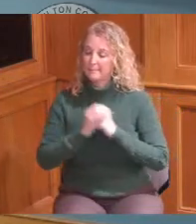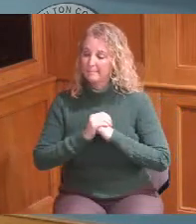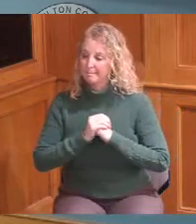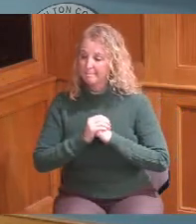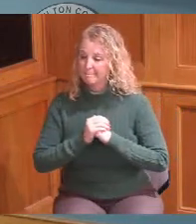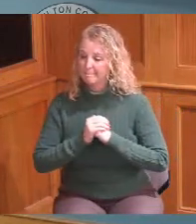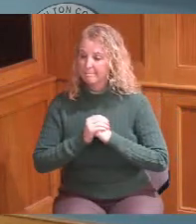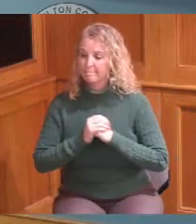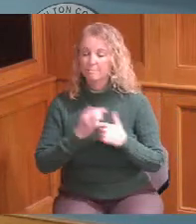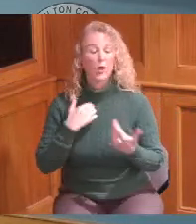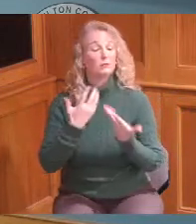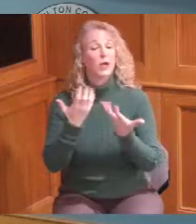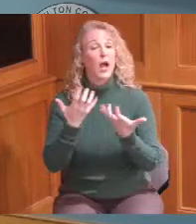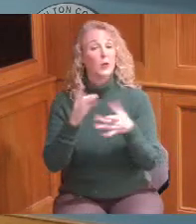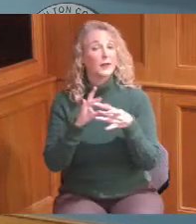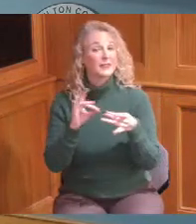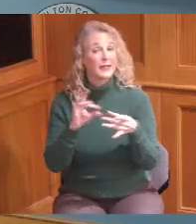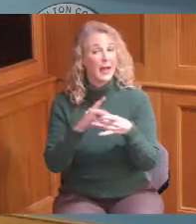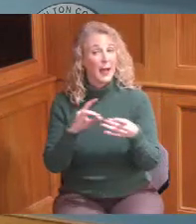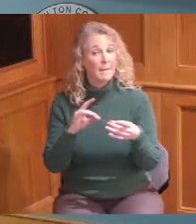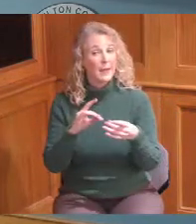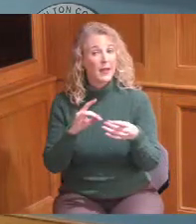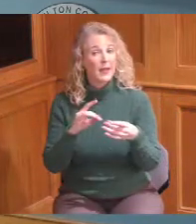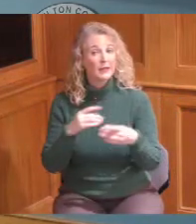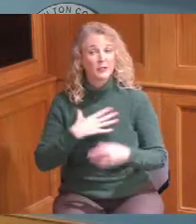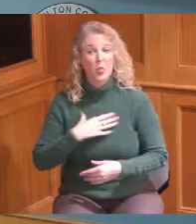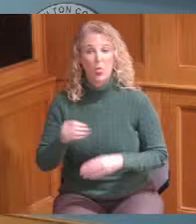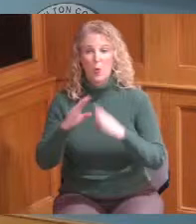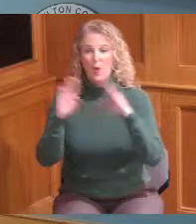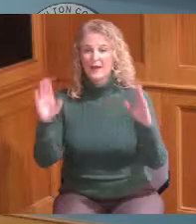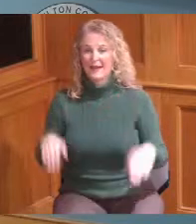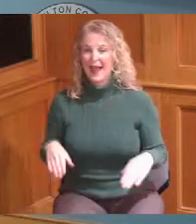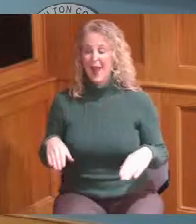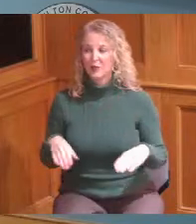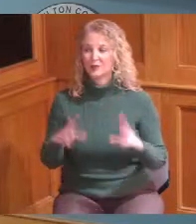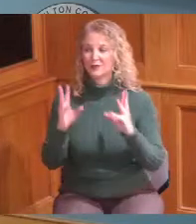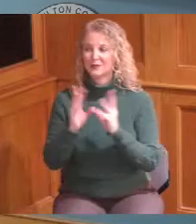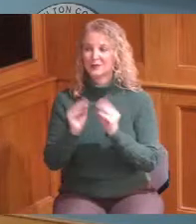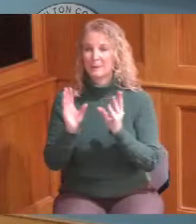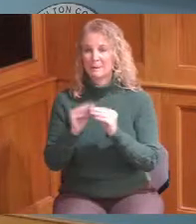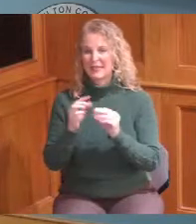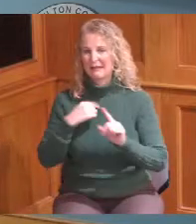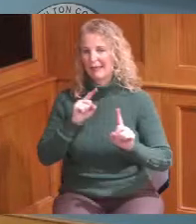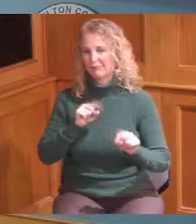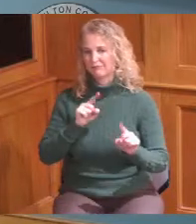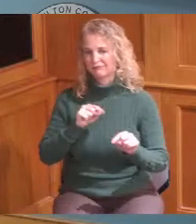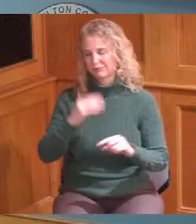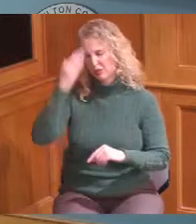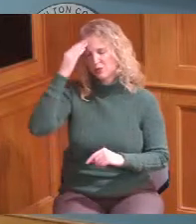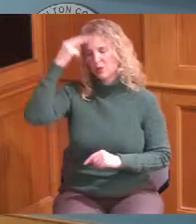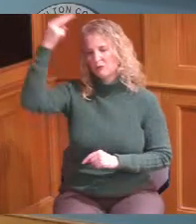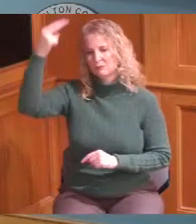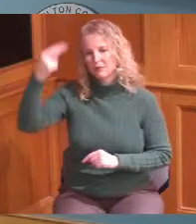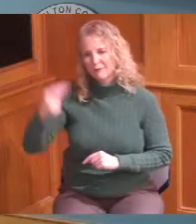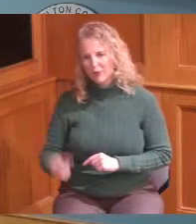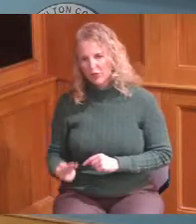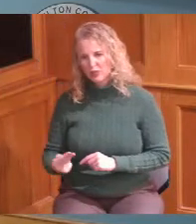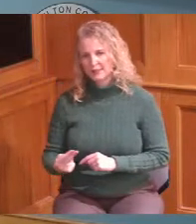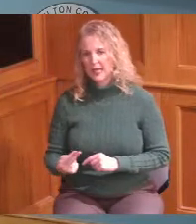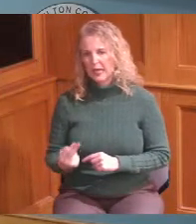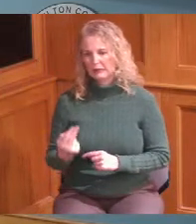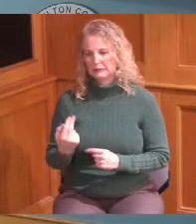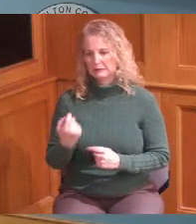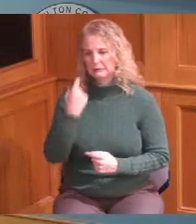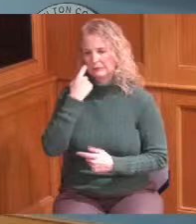Commissioner Okay, Dumas? I just wanted to make a comment about the White House briefing that I've been attending every Thursday all year.